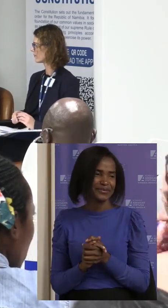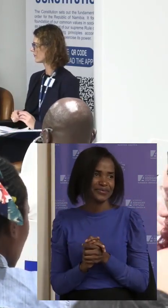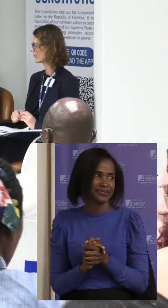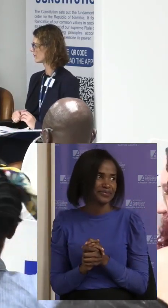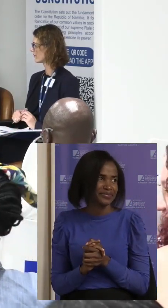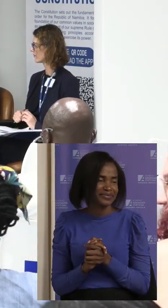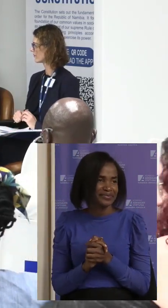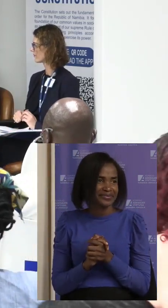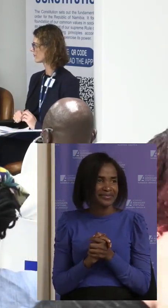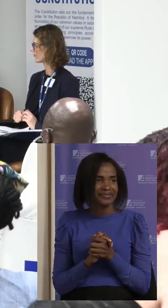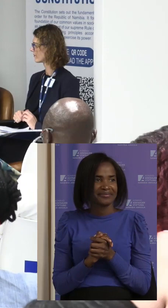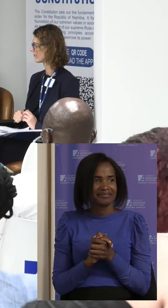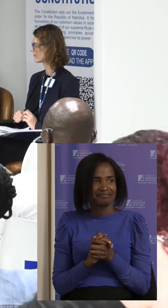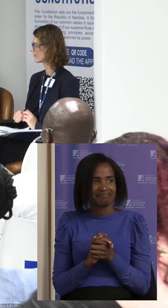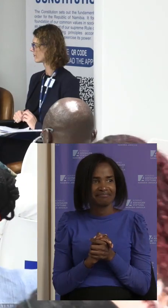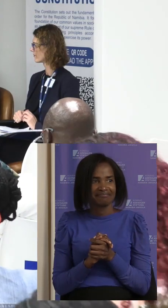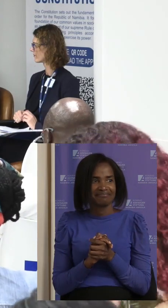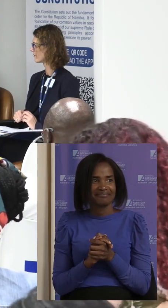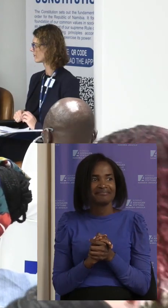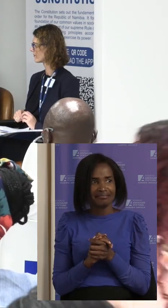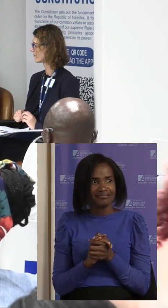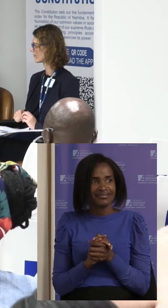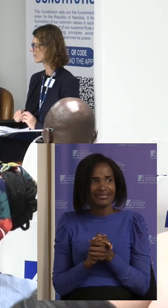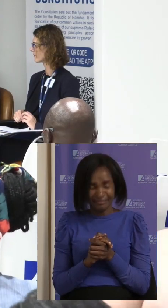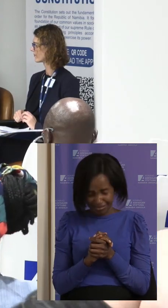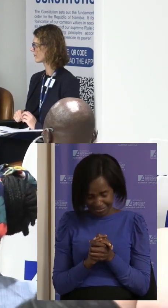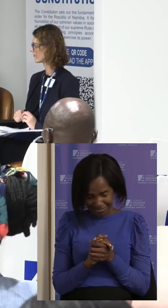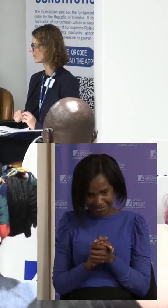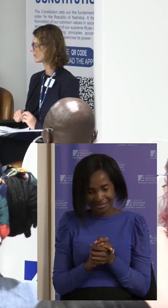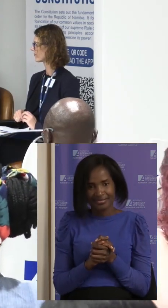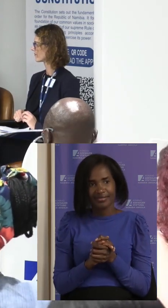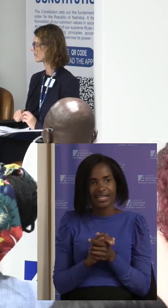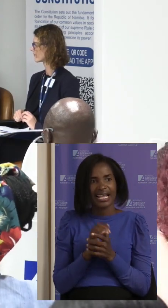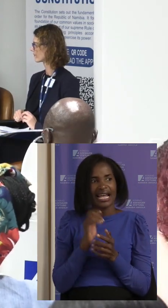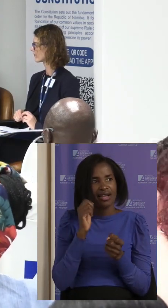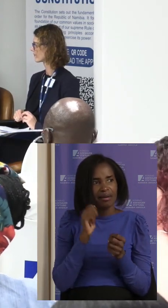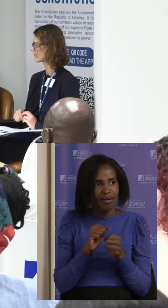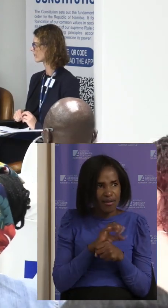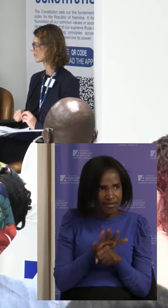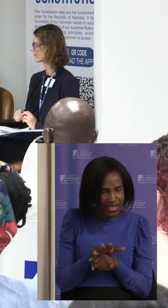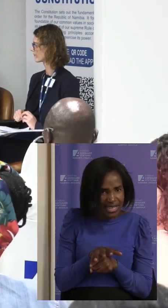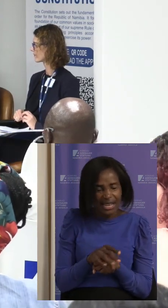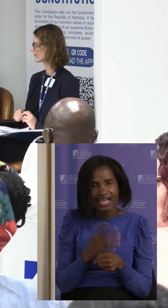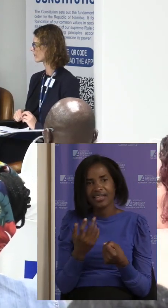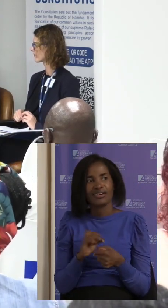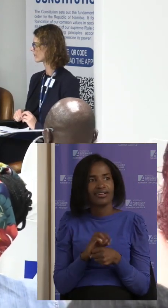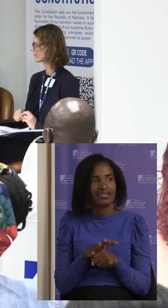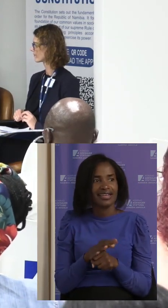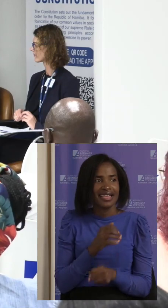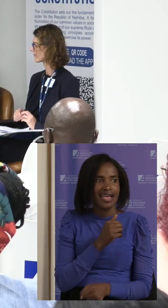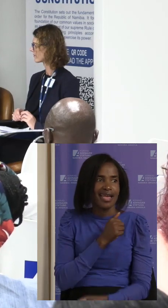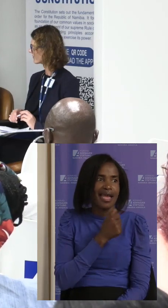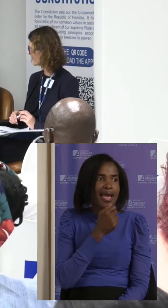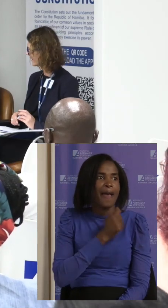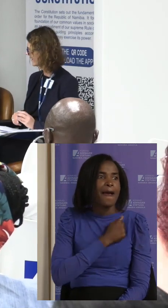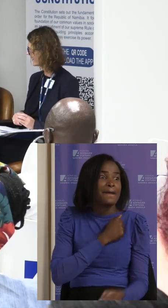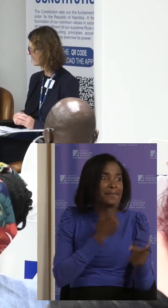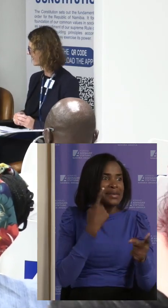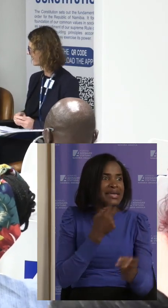Thank you, Mr. Kawihua, for your contributions. I see that Ms. Bond is smiling.